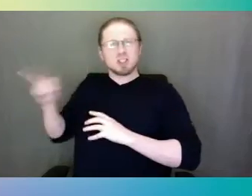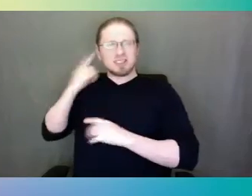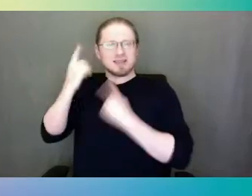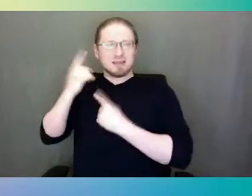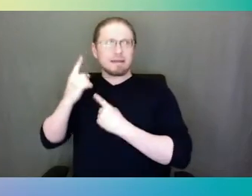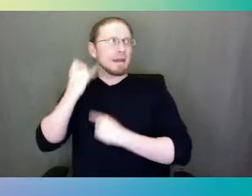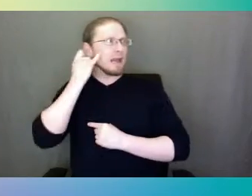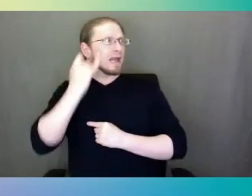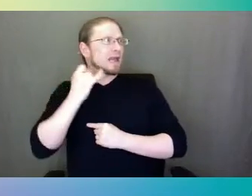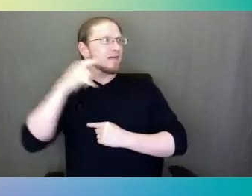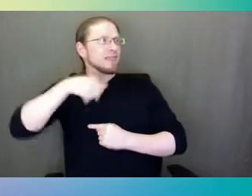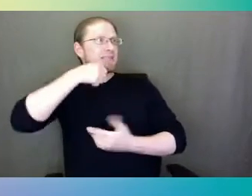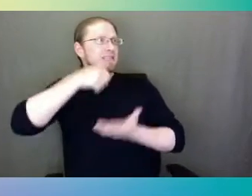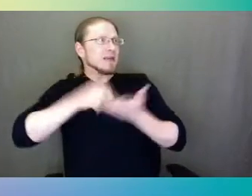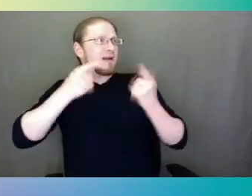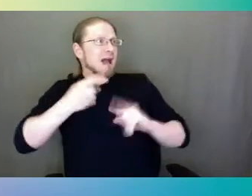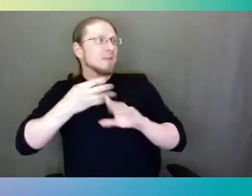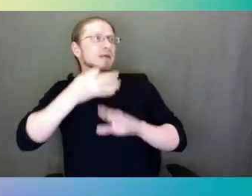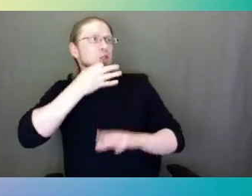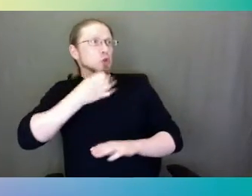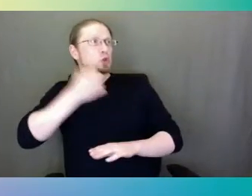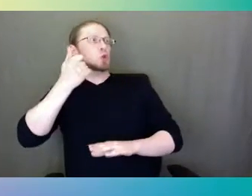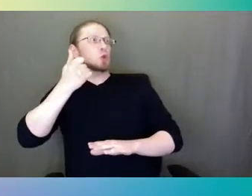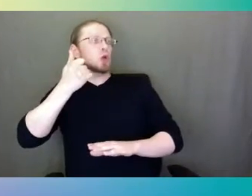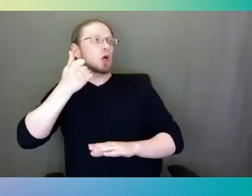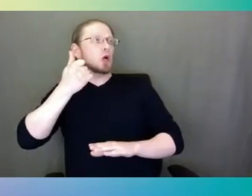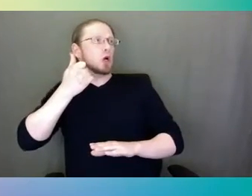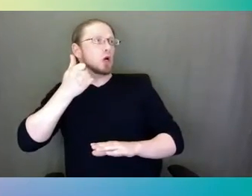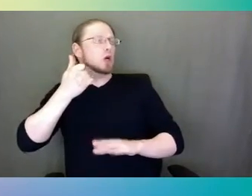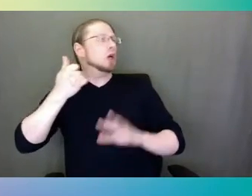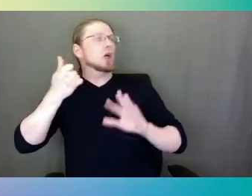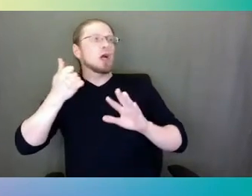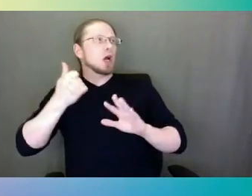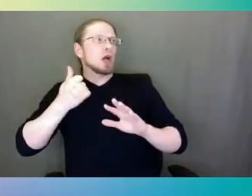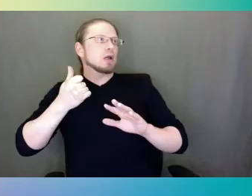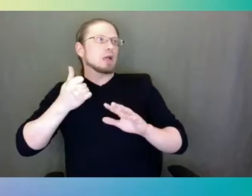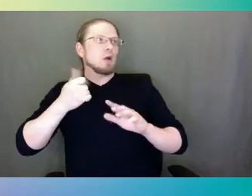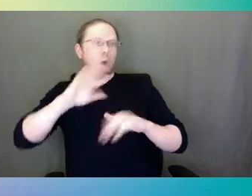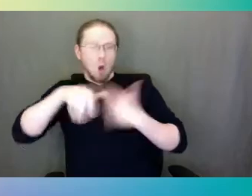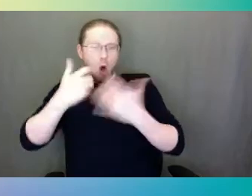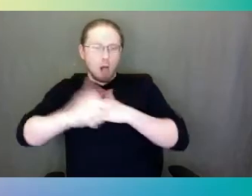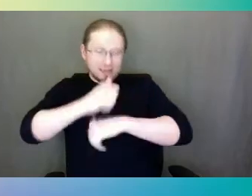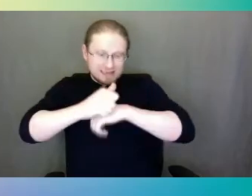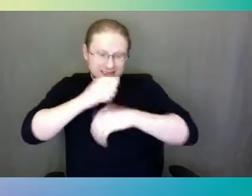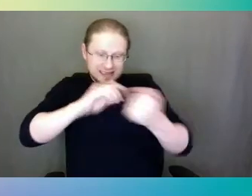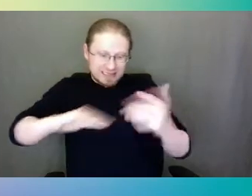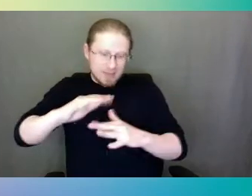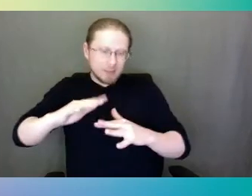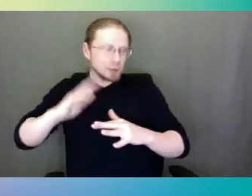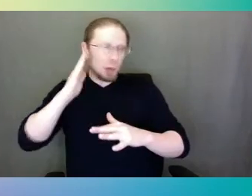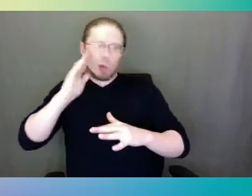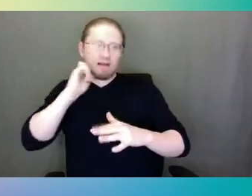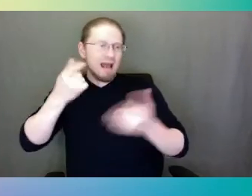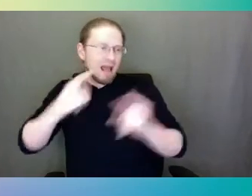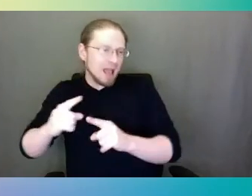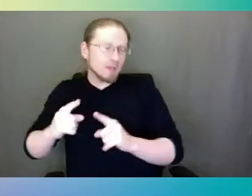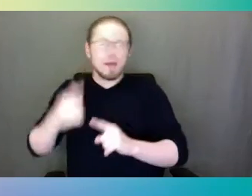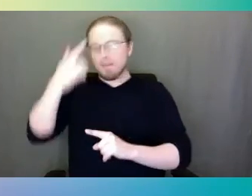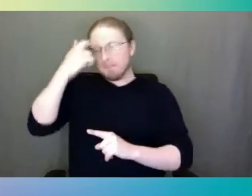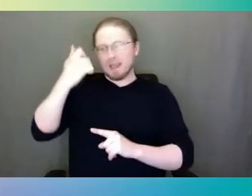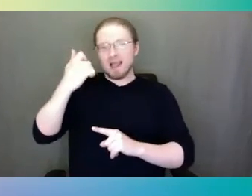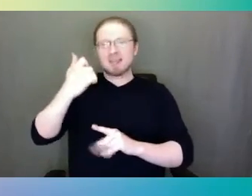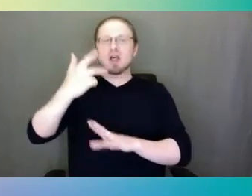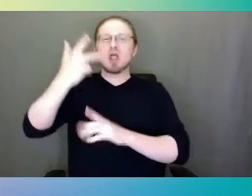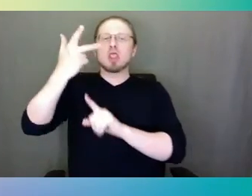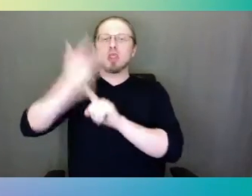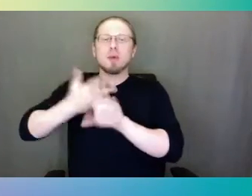intercepted sooner. Because the translation team, 3 months prior to receiving that letter, signed a contract that they wouldn't make any changes on